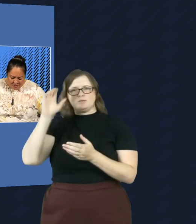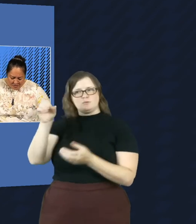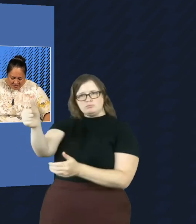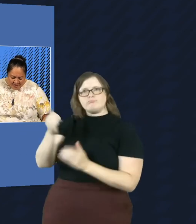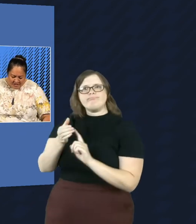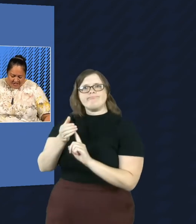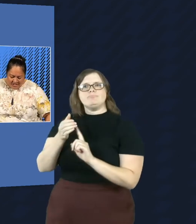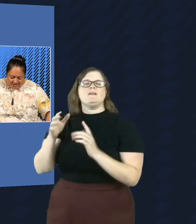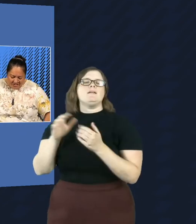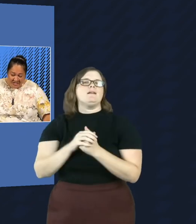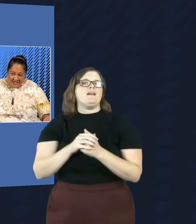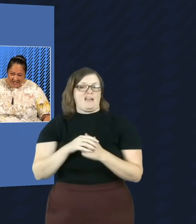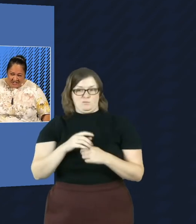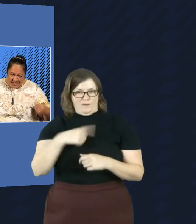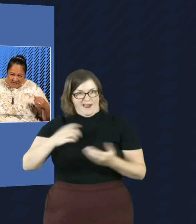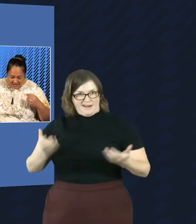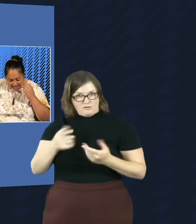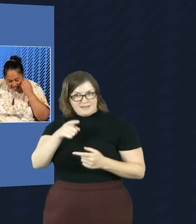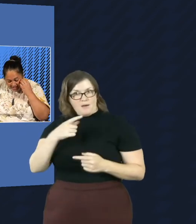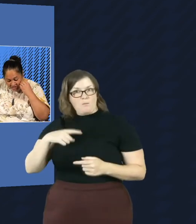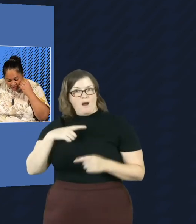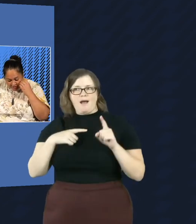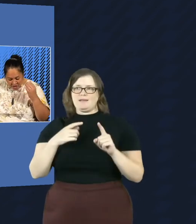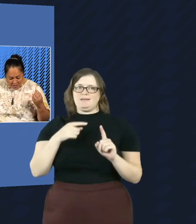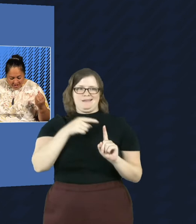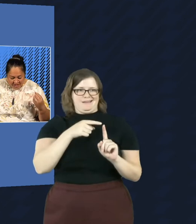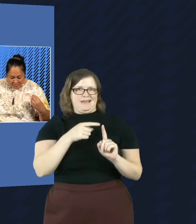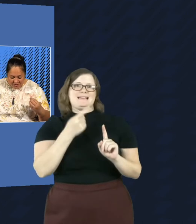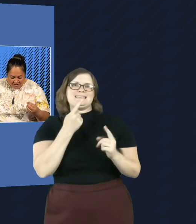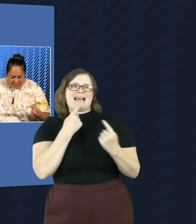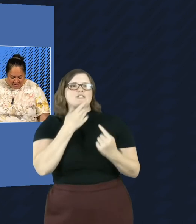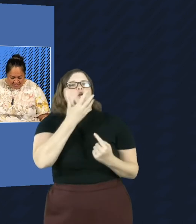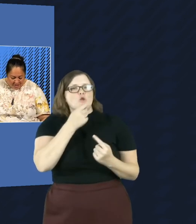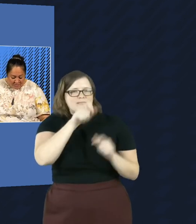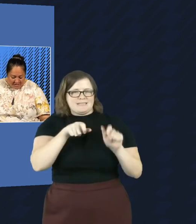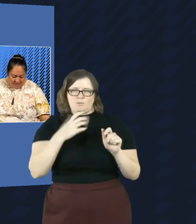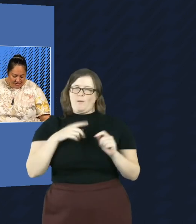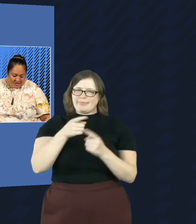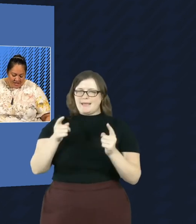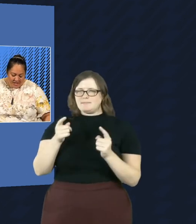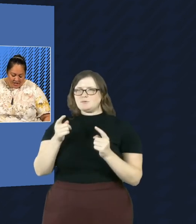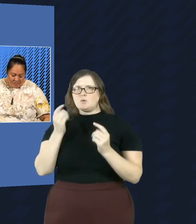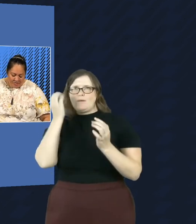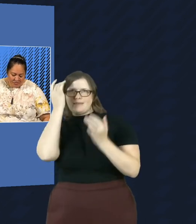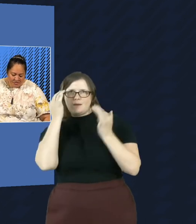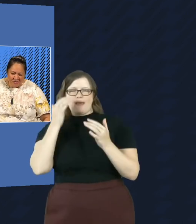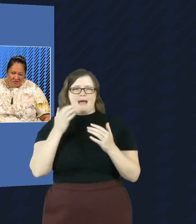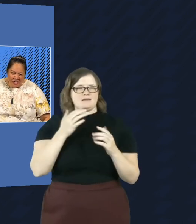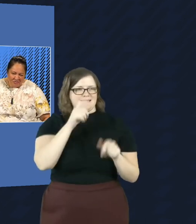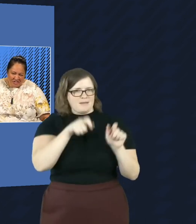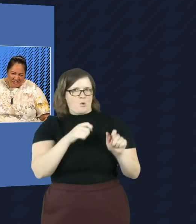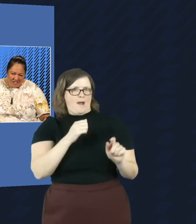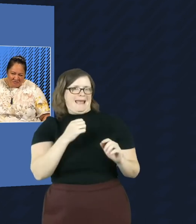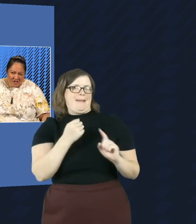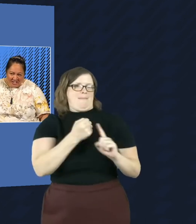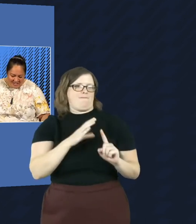encouraged because we want data users to consider their context of the communities most impacted by the mahi, in order for